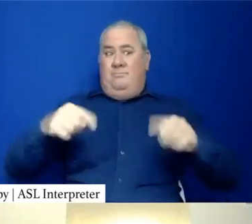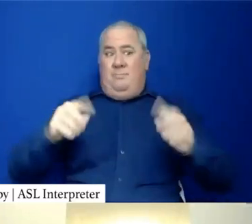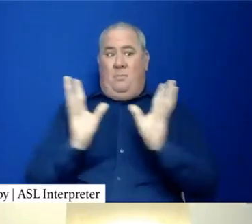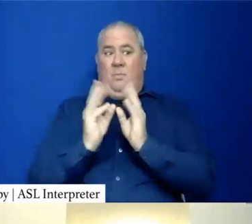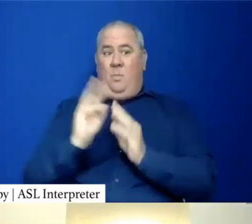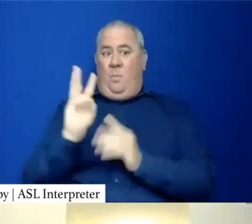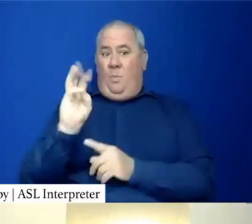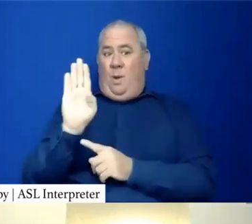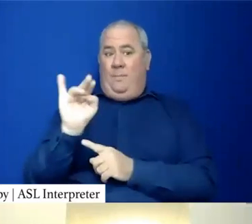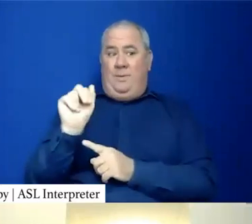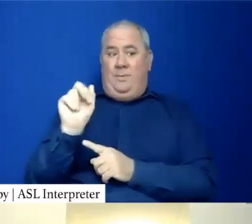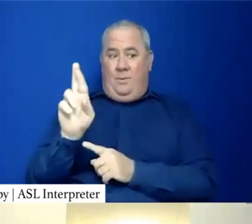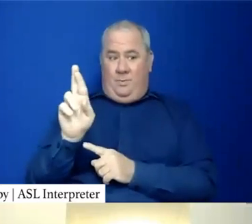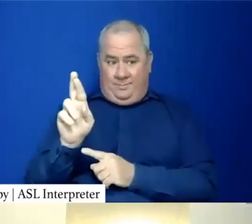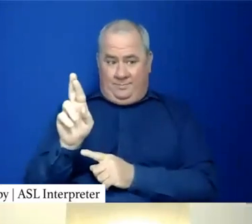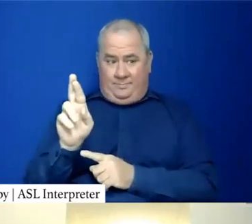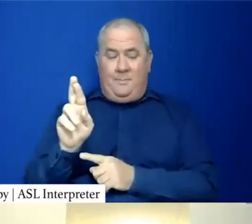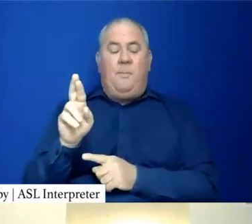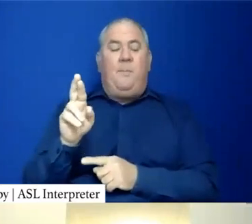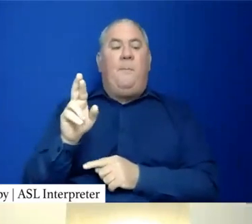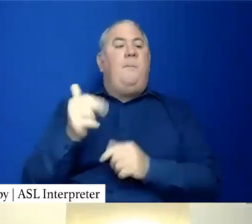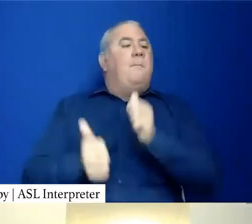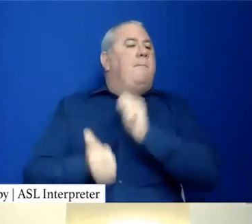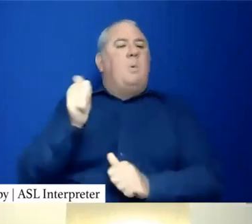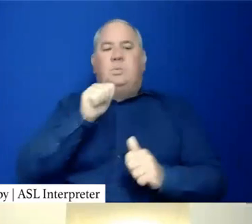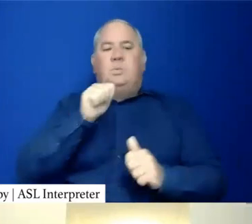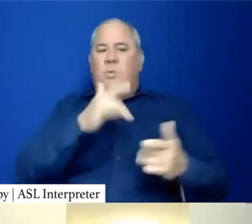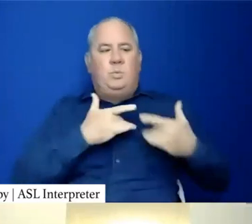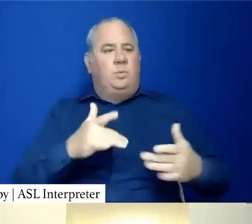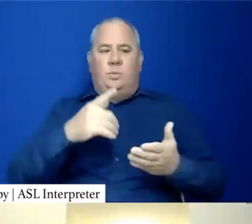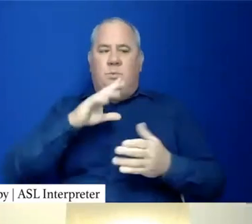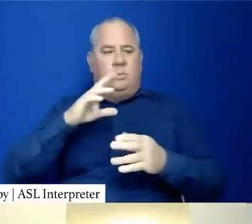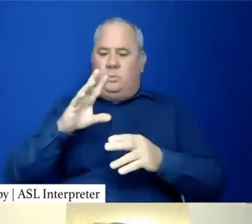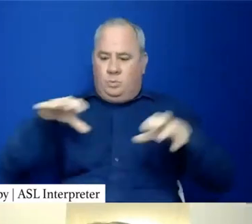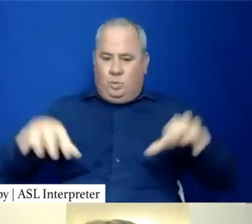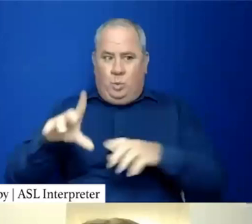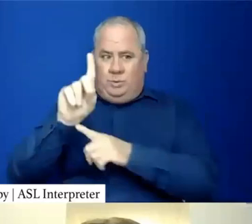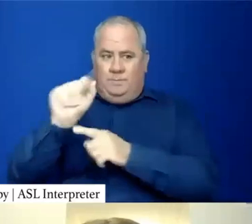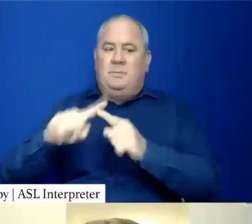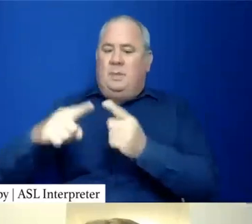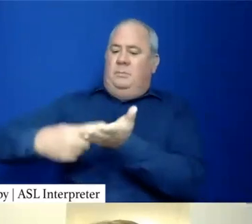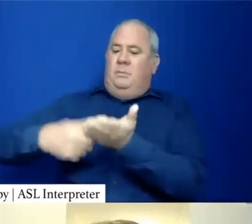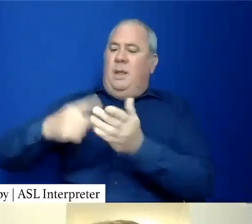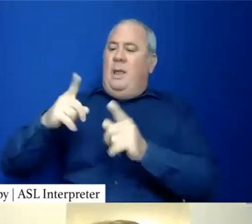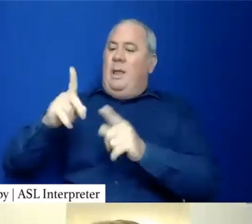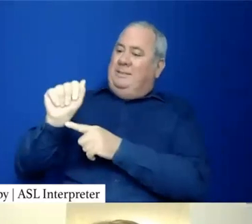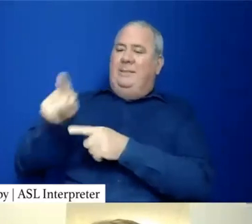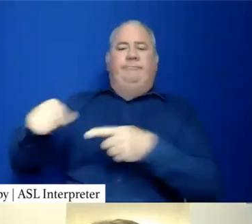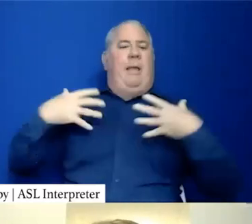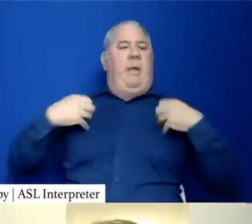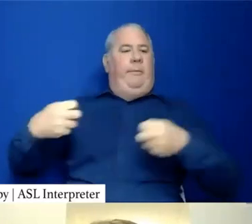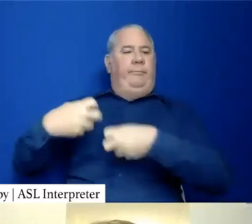a group of people who mostly don't do disability talk about disability in public health, I've live tweeted something that Lydia has